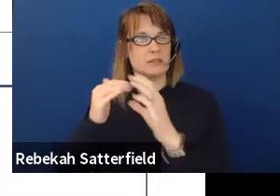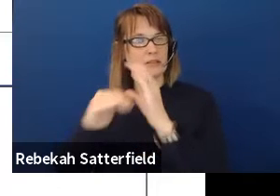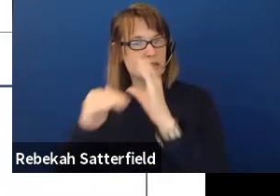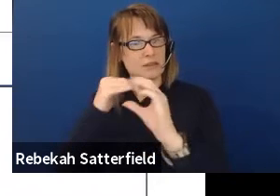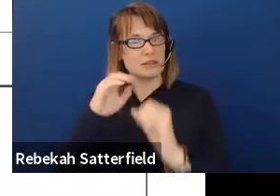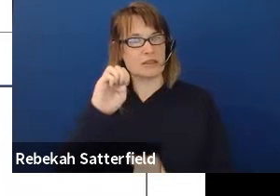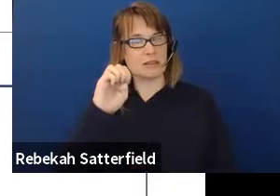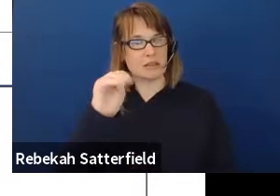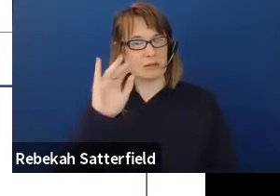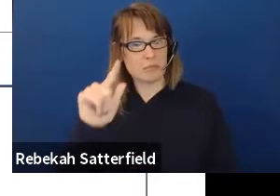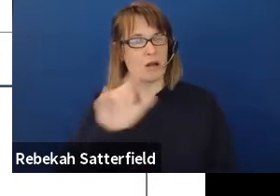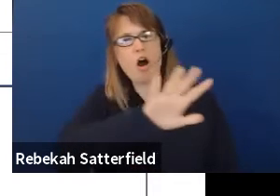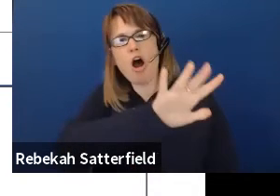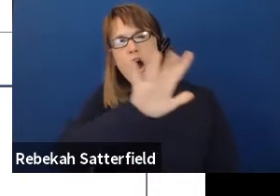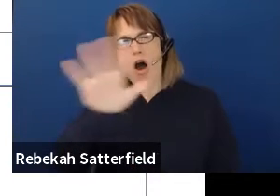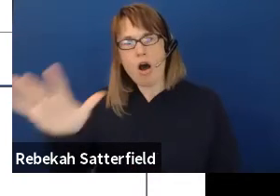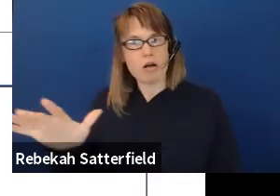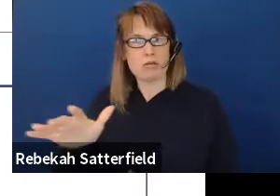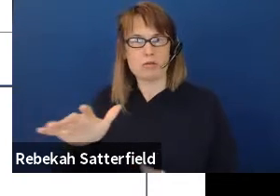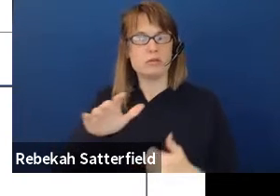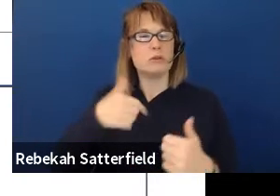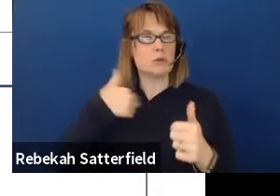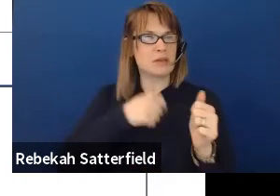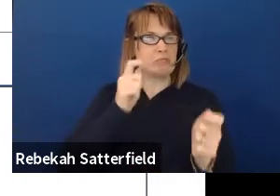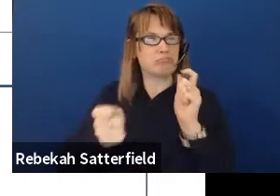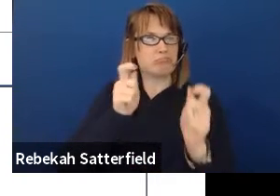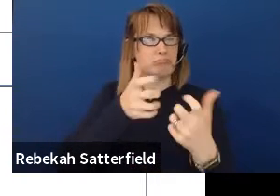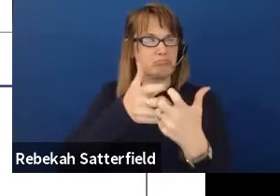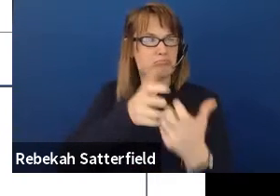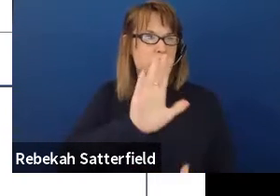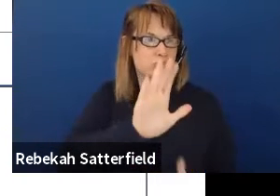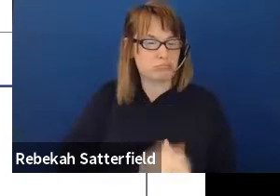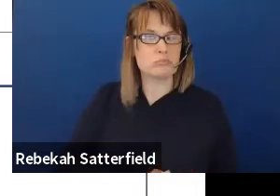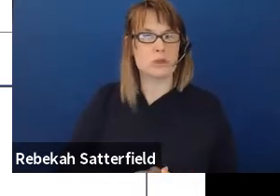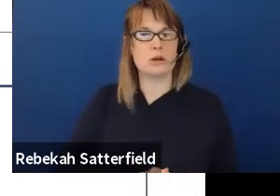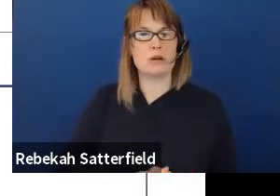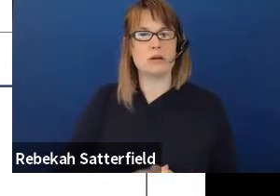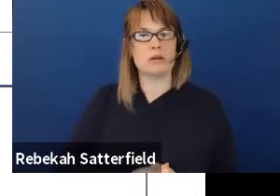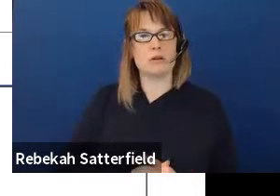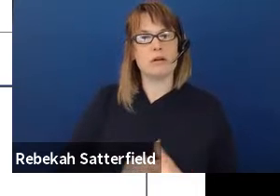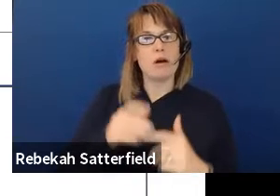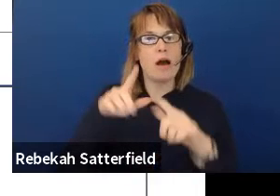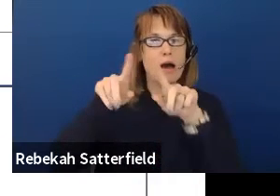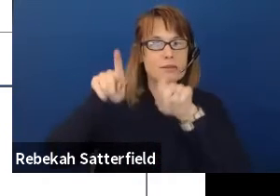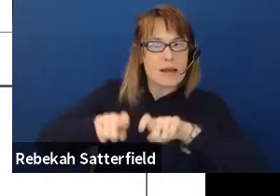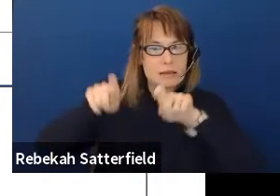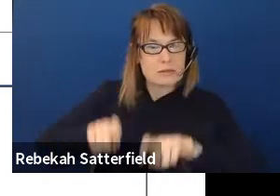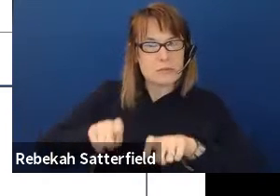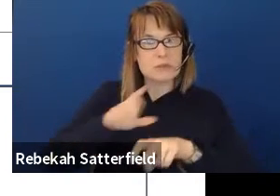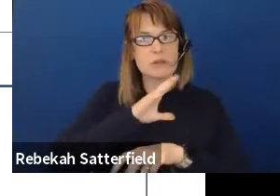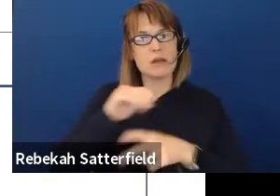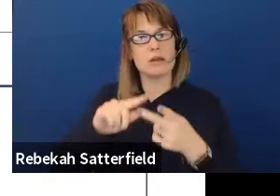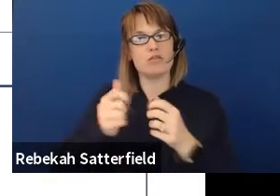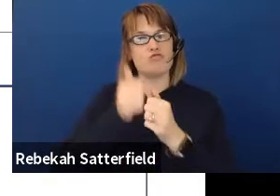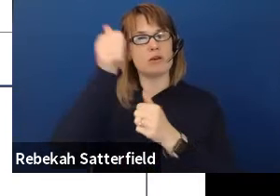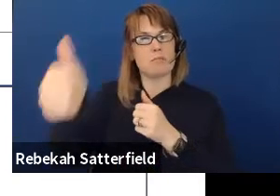be based on specific conditions, so managing patients with chronic conditions, assessments, and remote